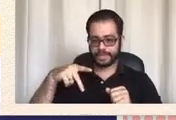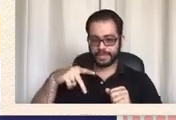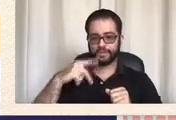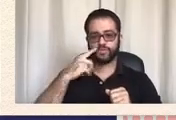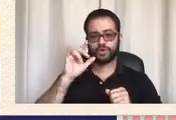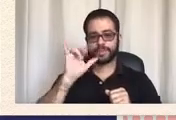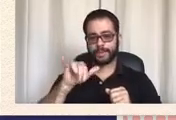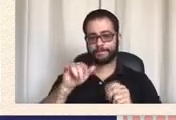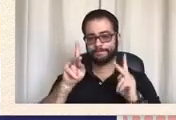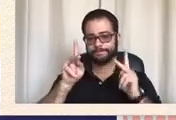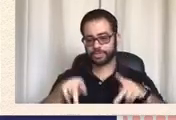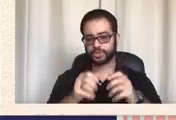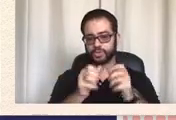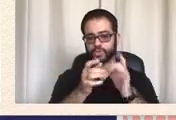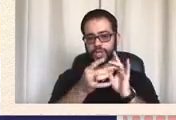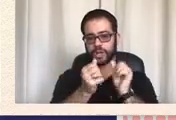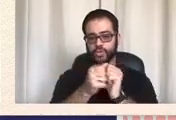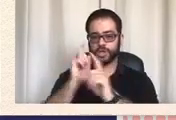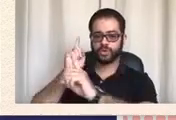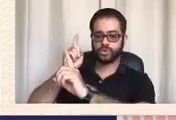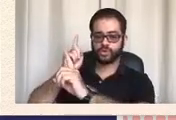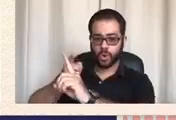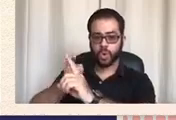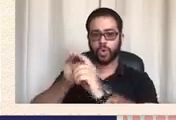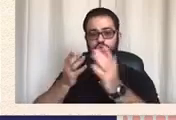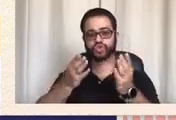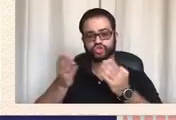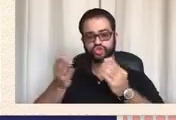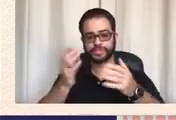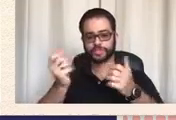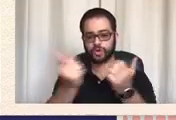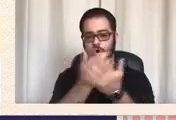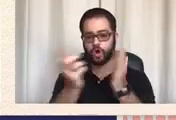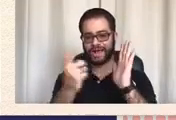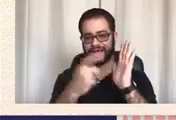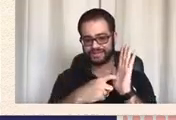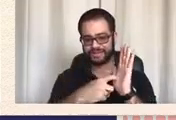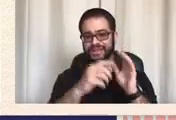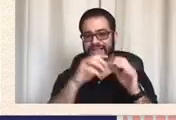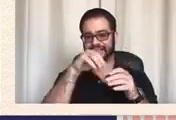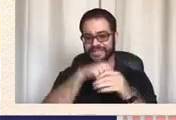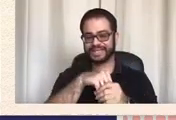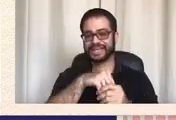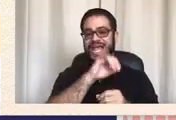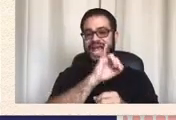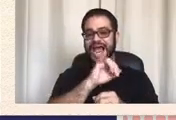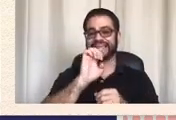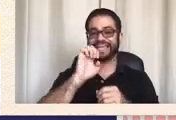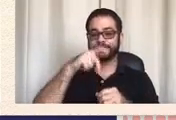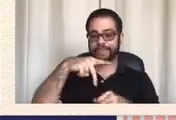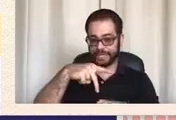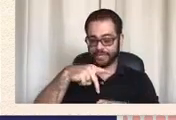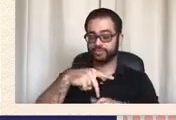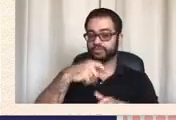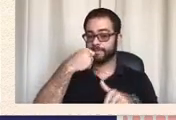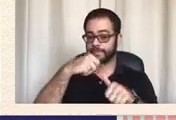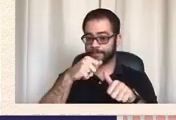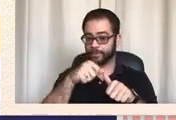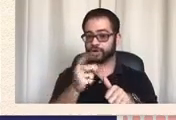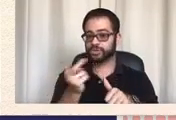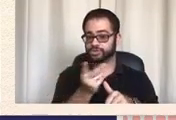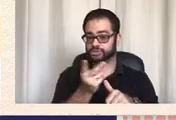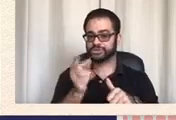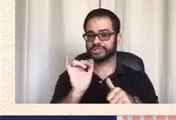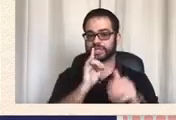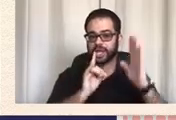of goals, objectives, and services identified in the IEP. So as I said, these are kind of bookends. They're supposed to